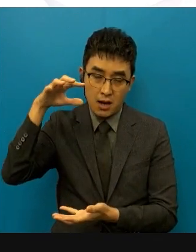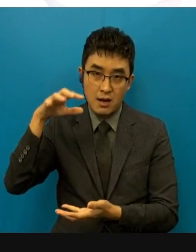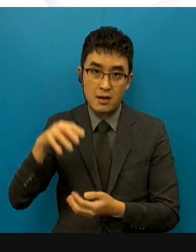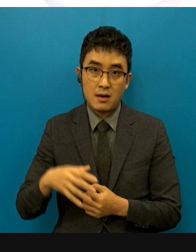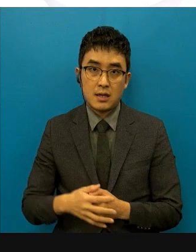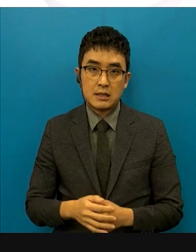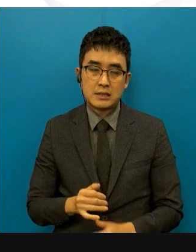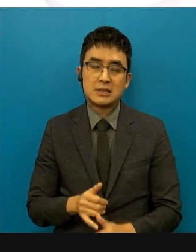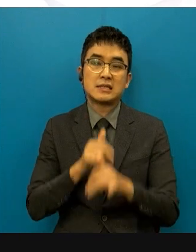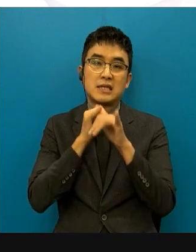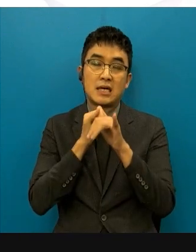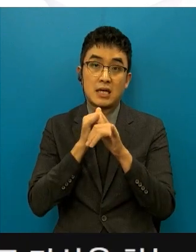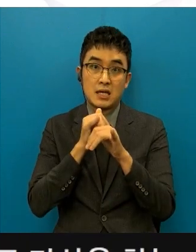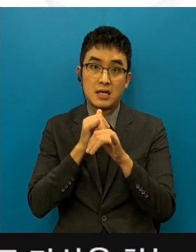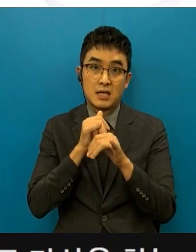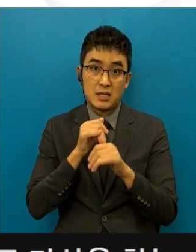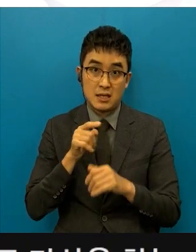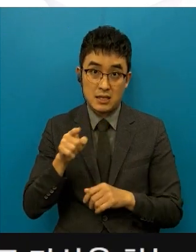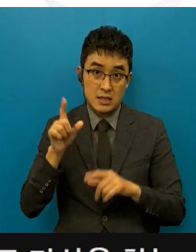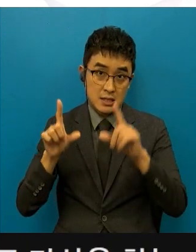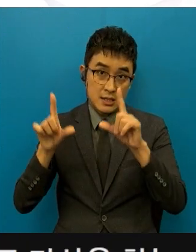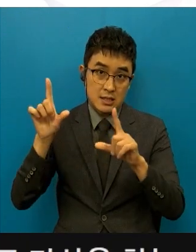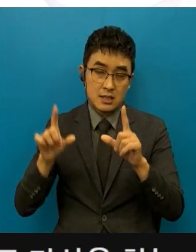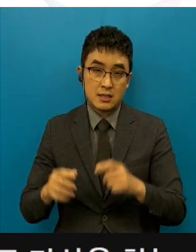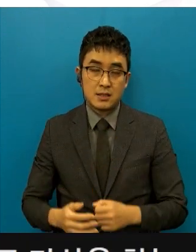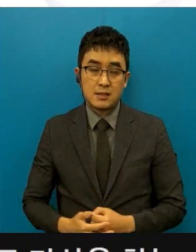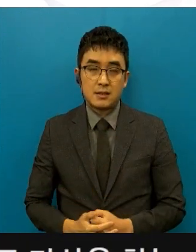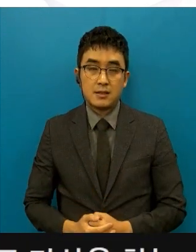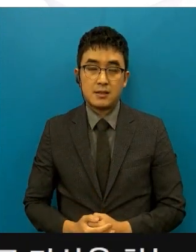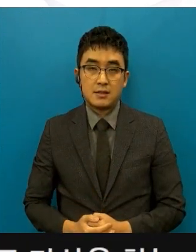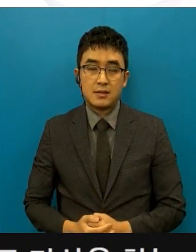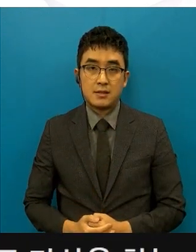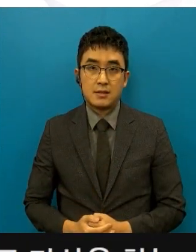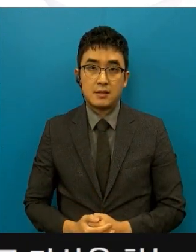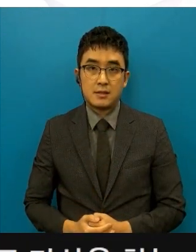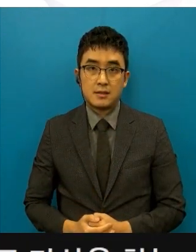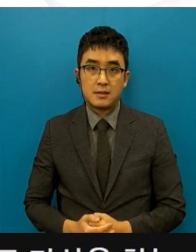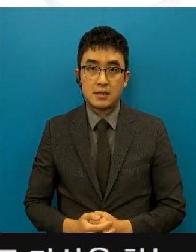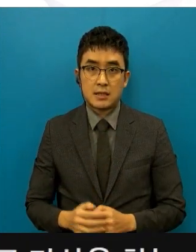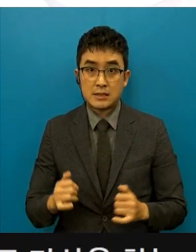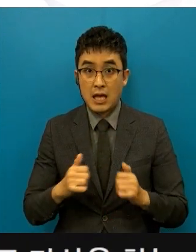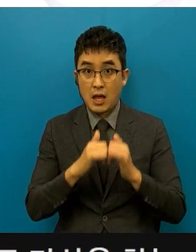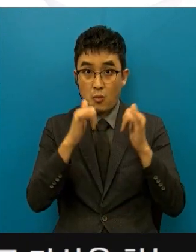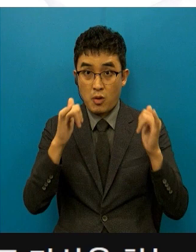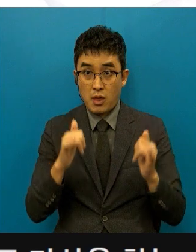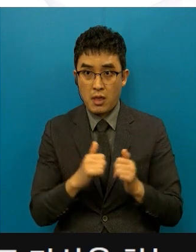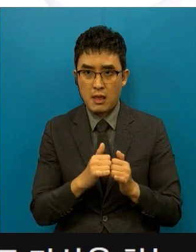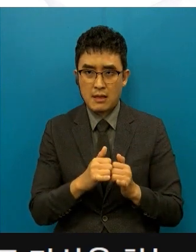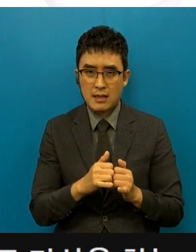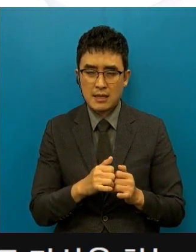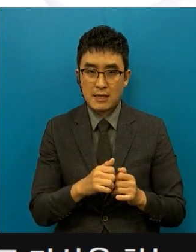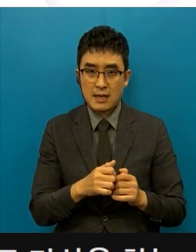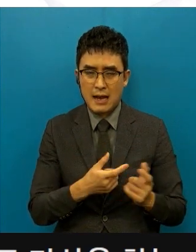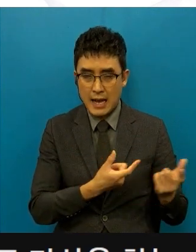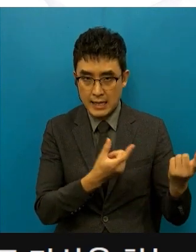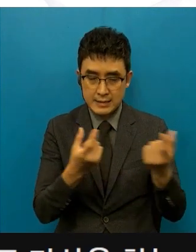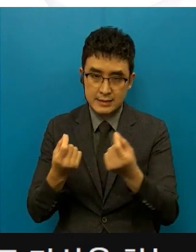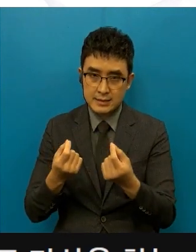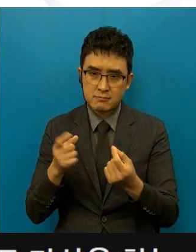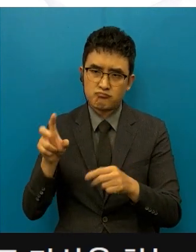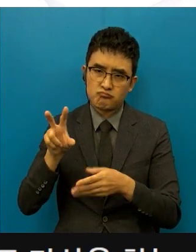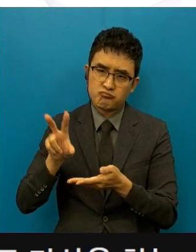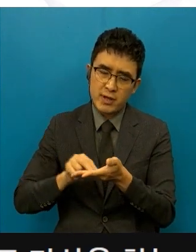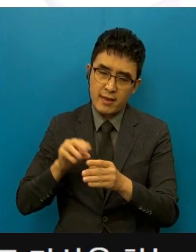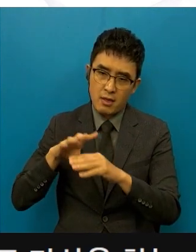should be addressed by society as a whole, although it is very difficult.